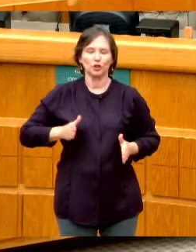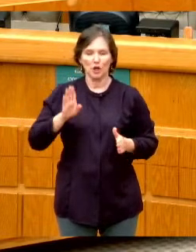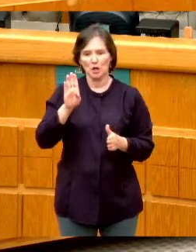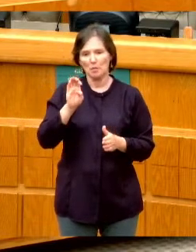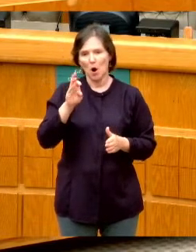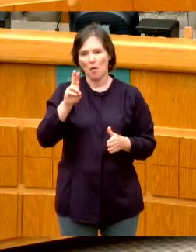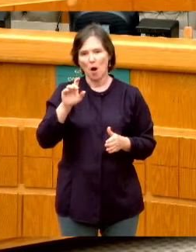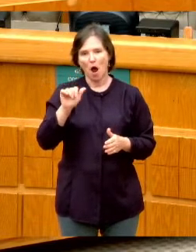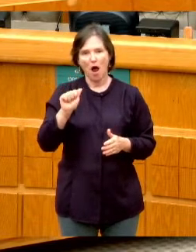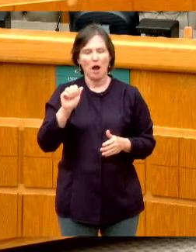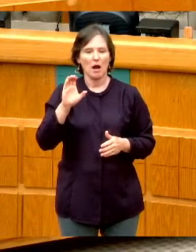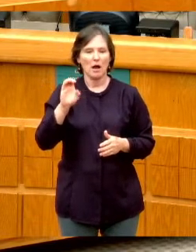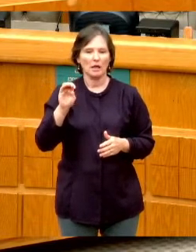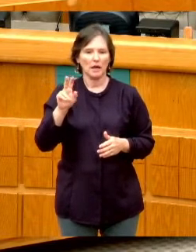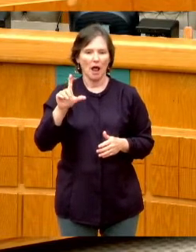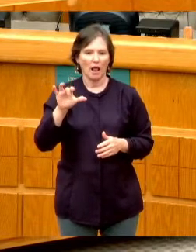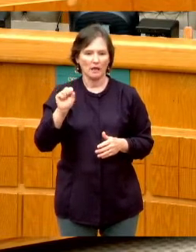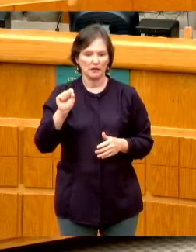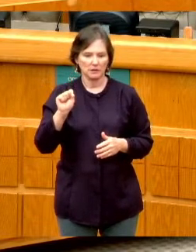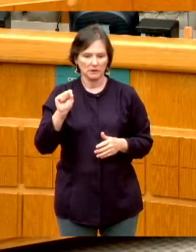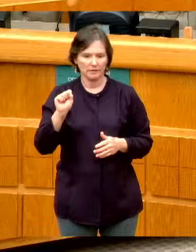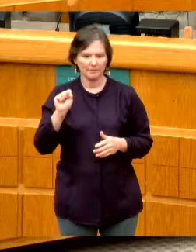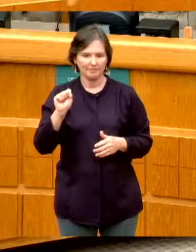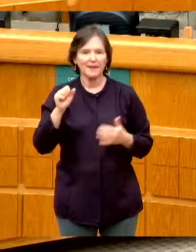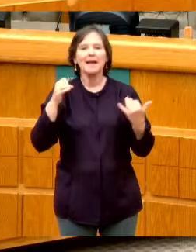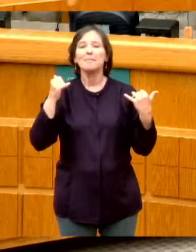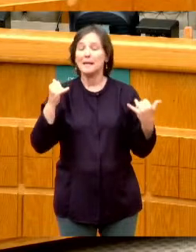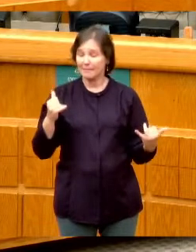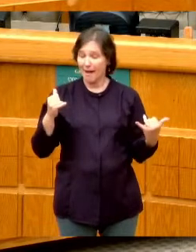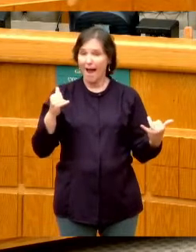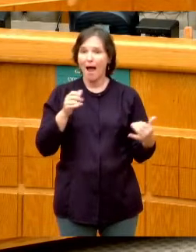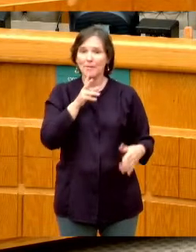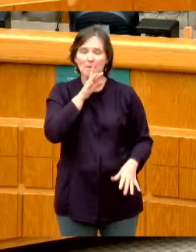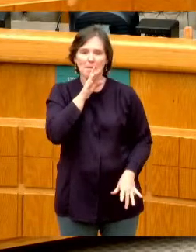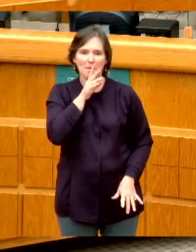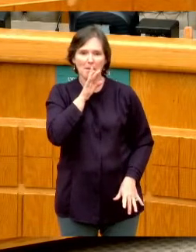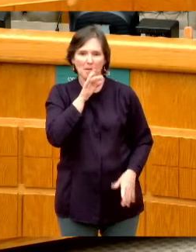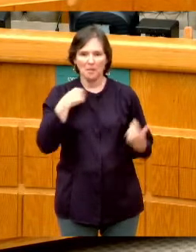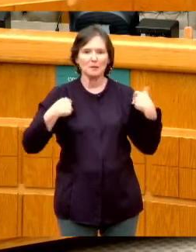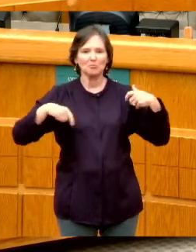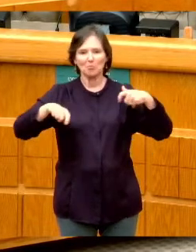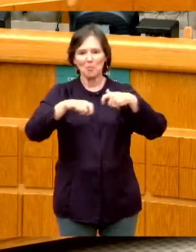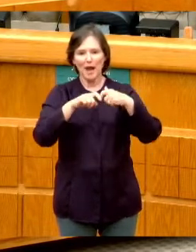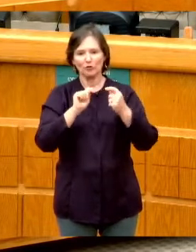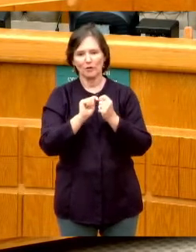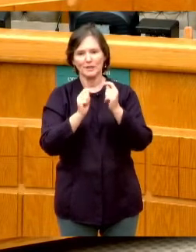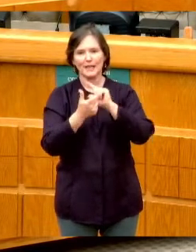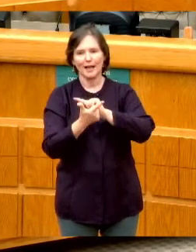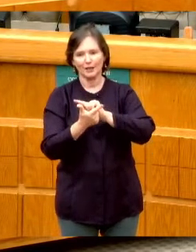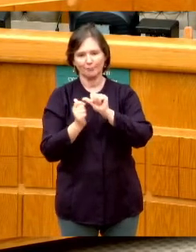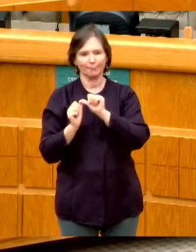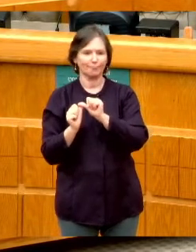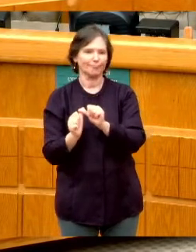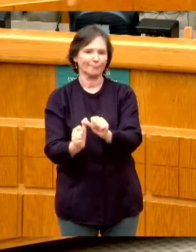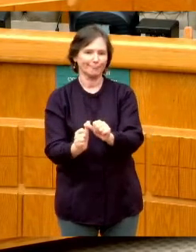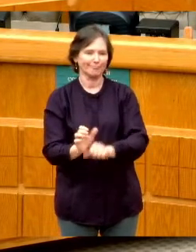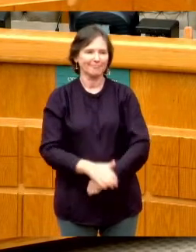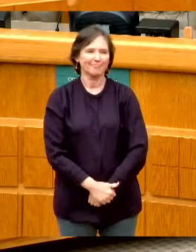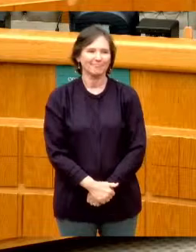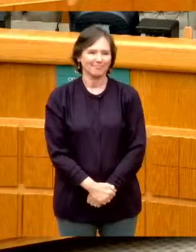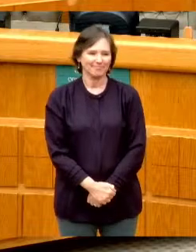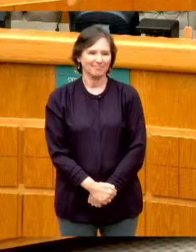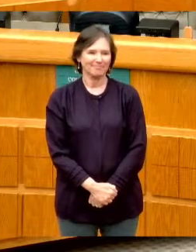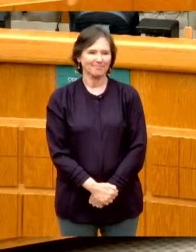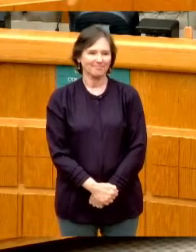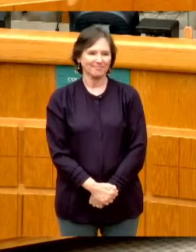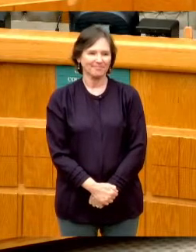Primero quiero hablar sobre el desastre ocurrido la semana pasada debido al clima extremo, pero lo que me dio mucho gusto fue la solidaridad de nuestros residentes para ayudar a